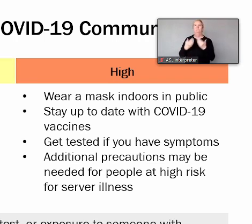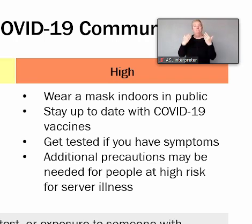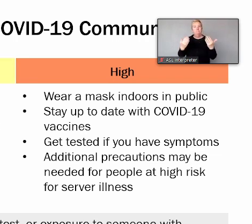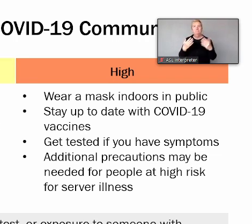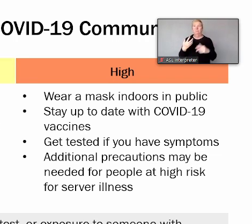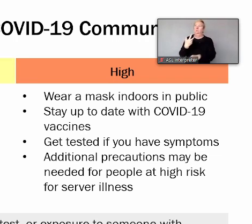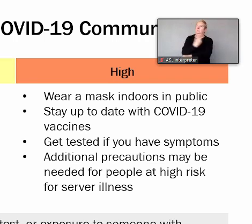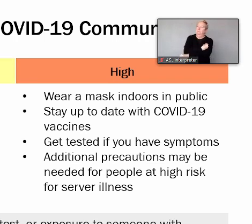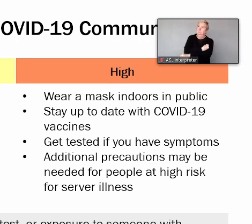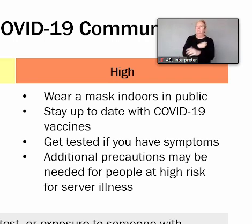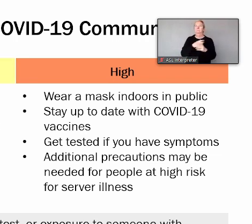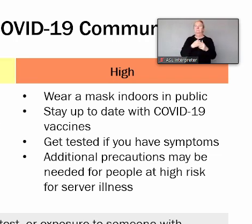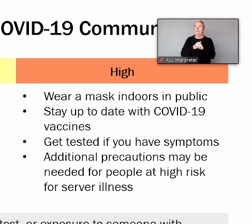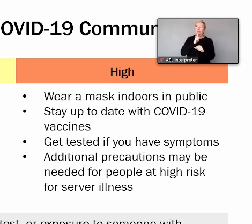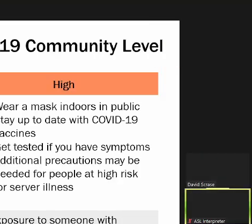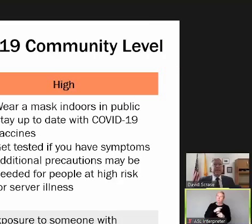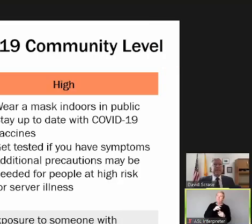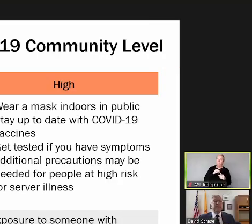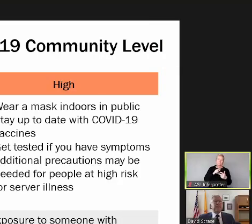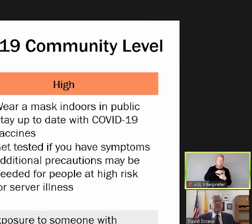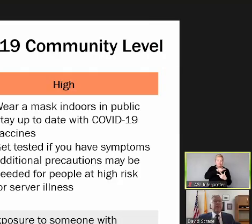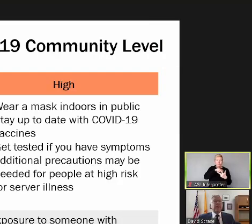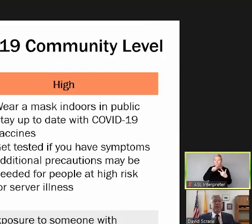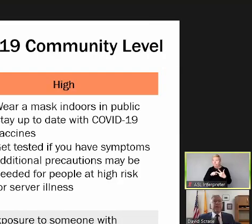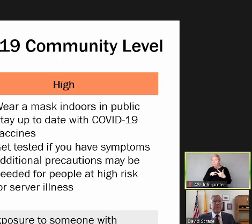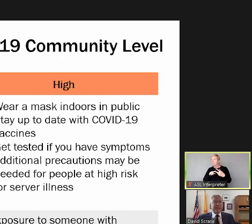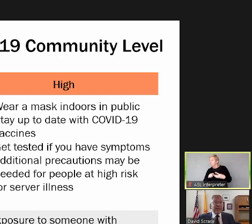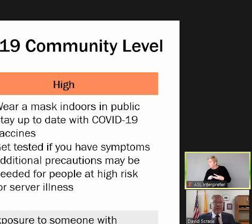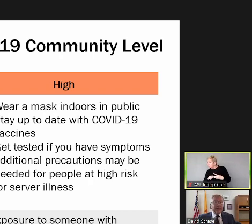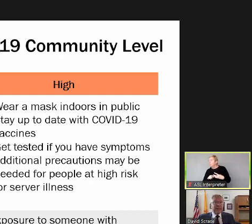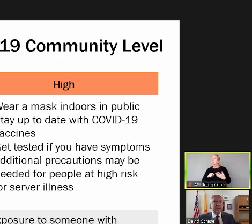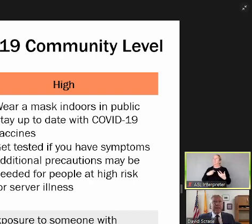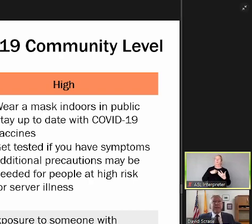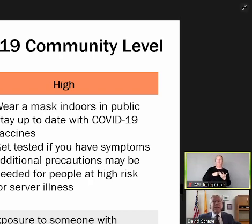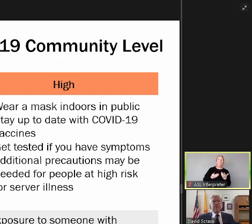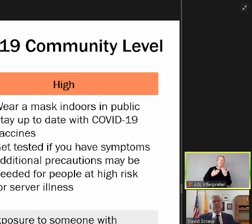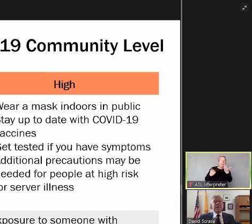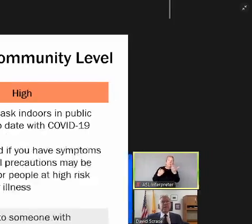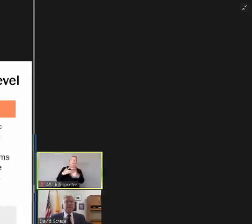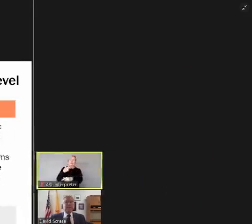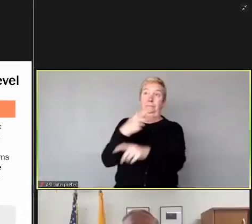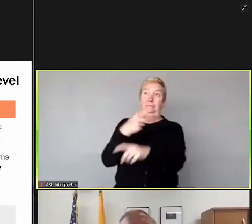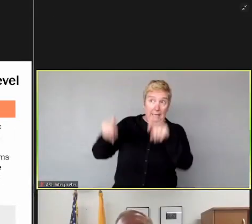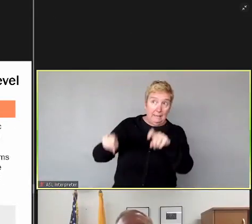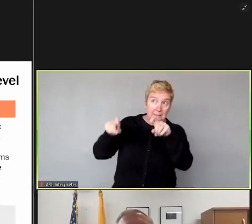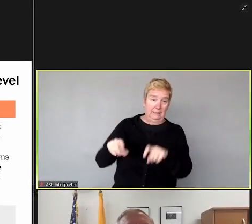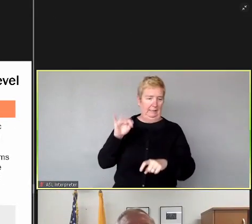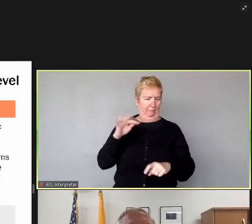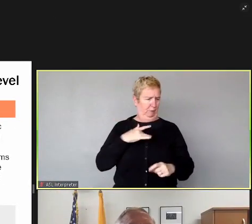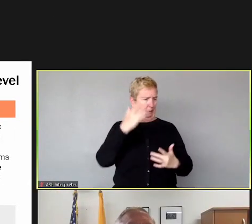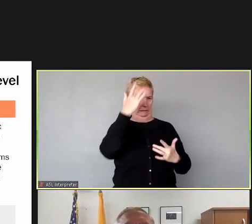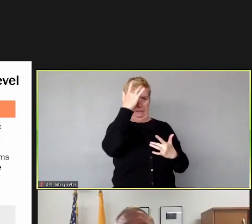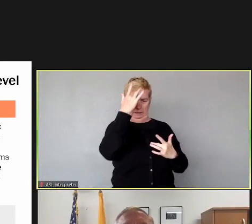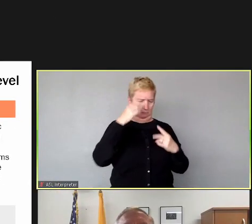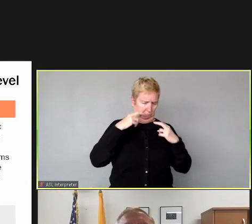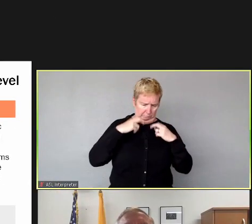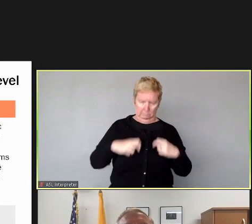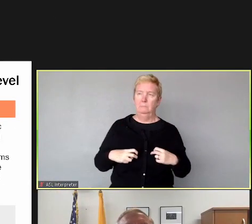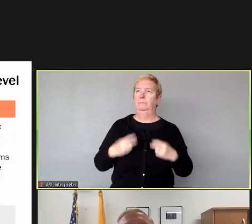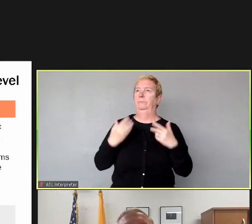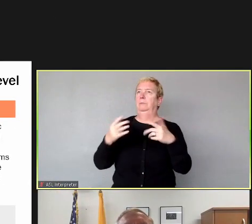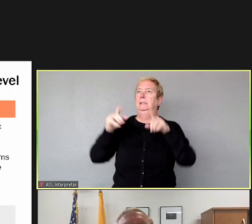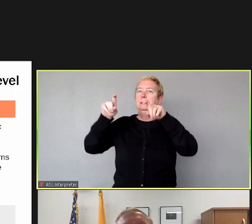series and boosters for COVID vaccines. We're recommending that you get tested if you have symptoms. And if you quickly look